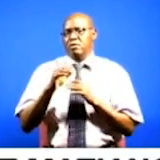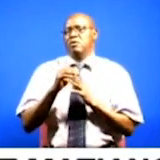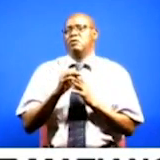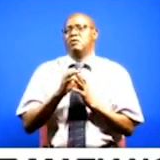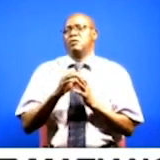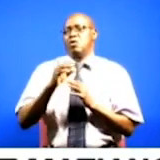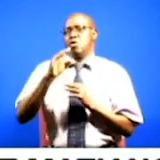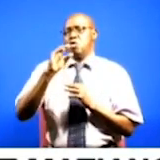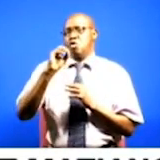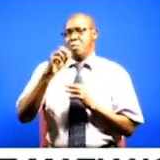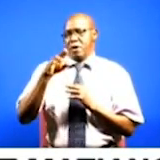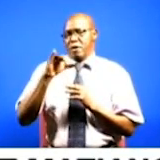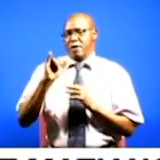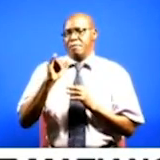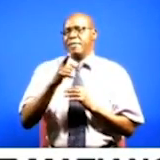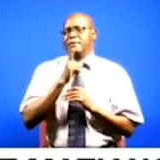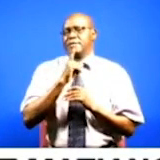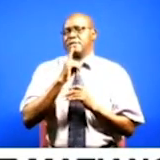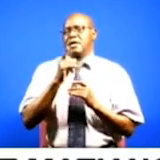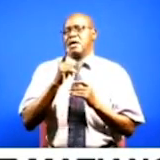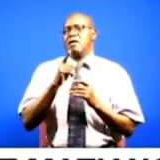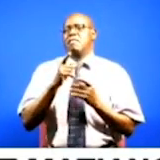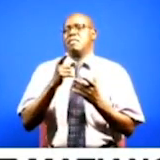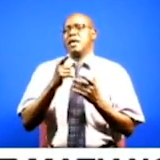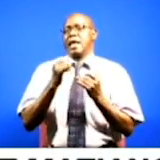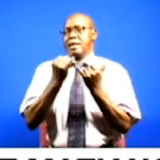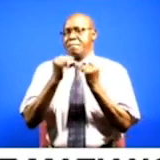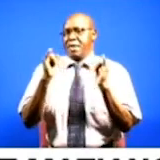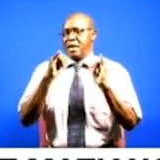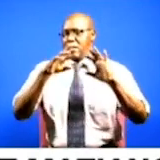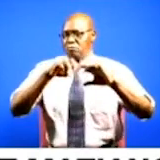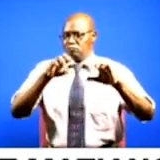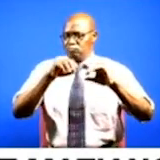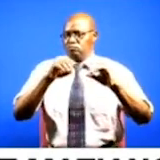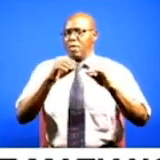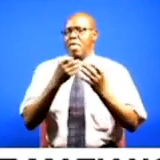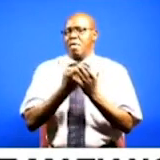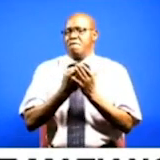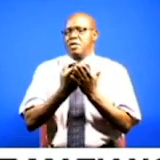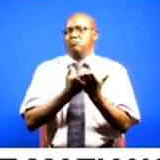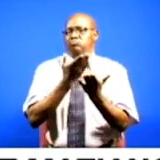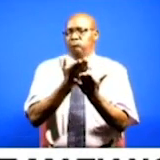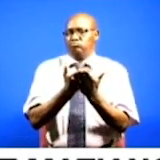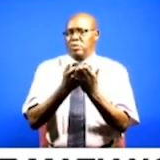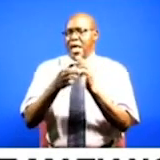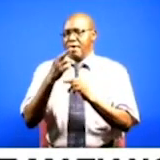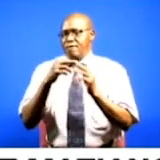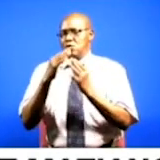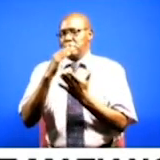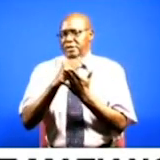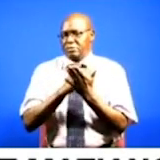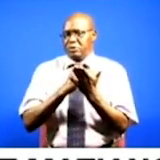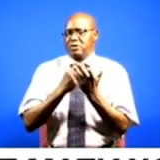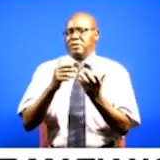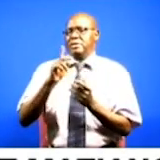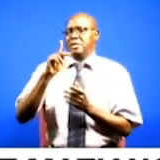of the DPP stated that upon independent and thorough analysis of evidence presented and a review of the statements made by witnesses, the